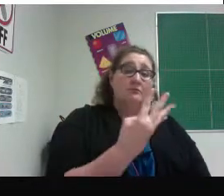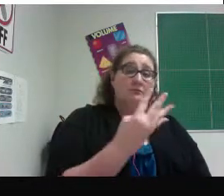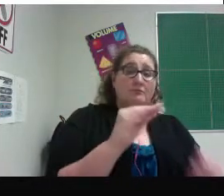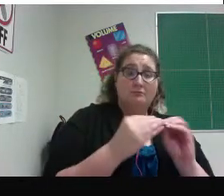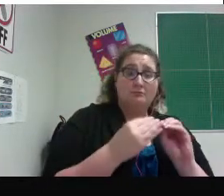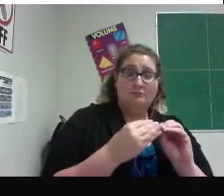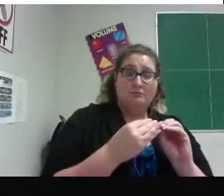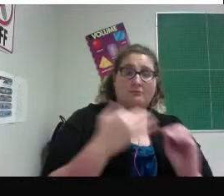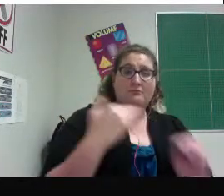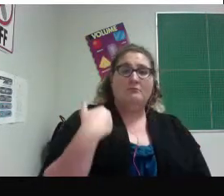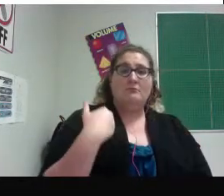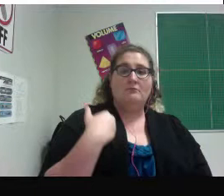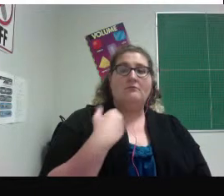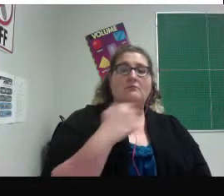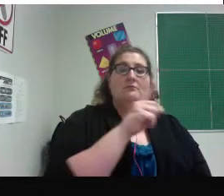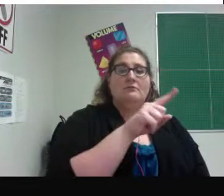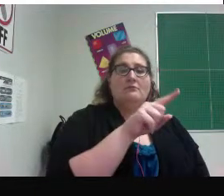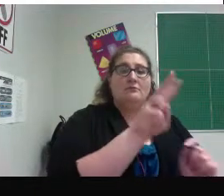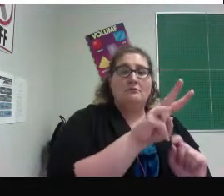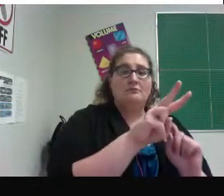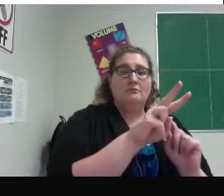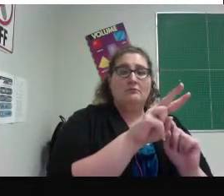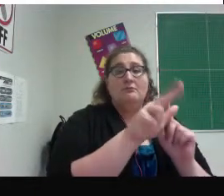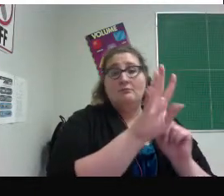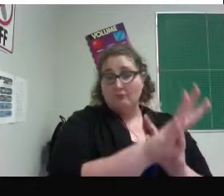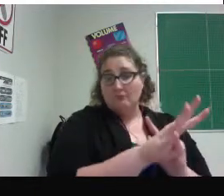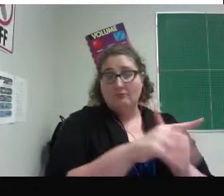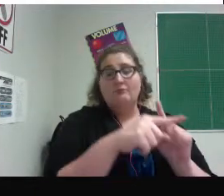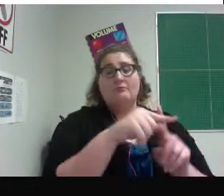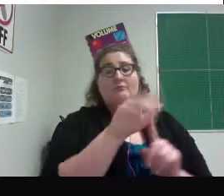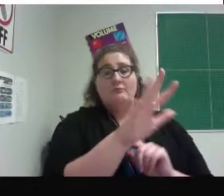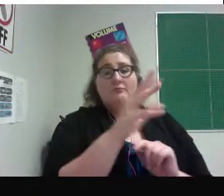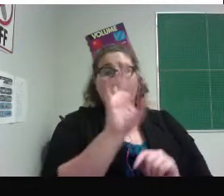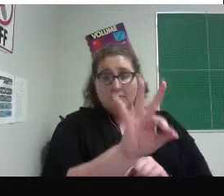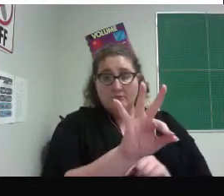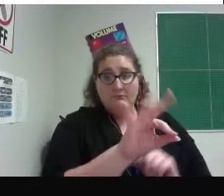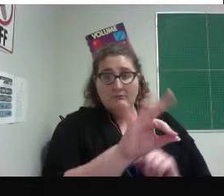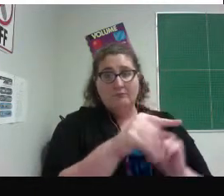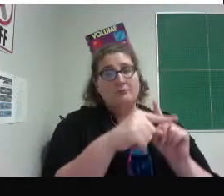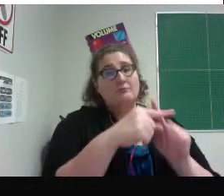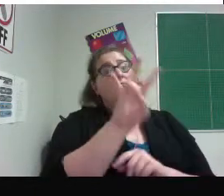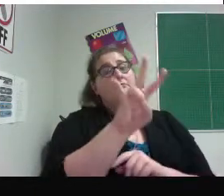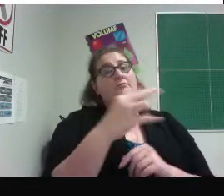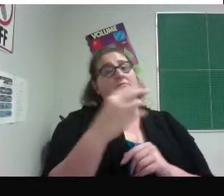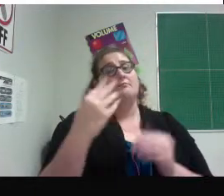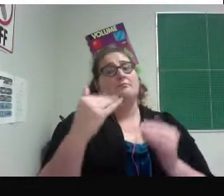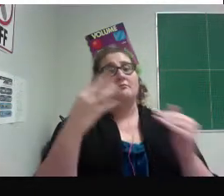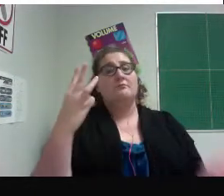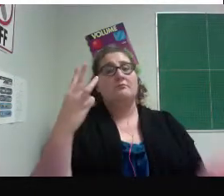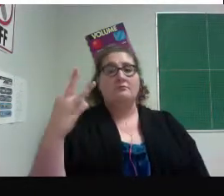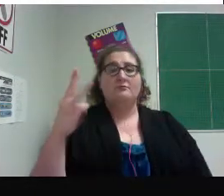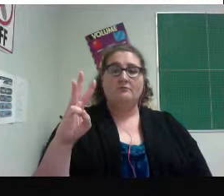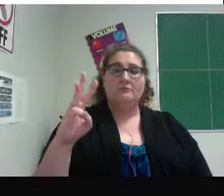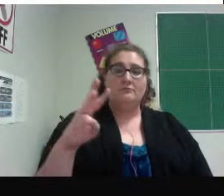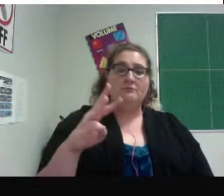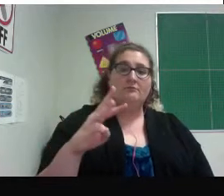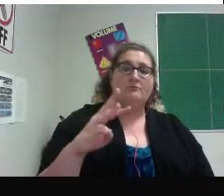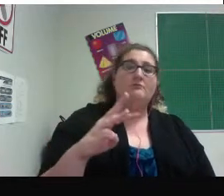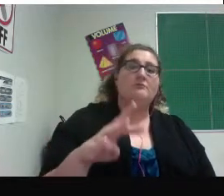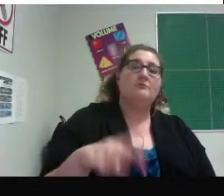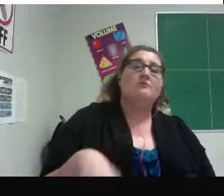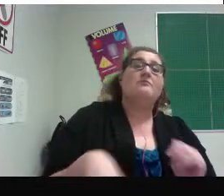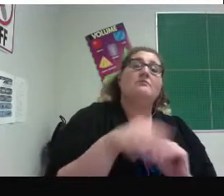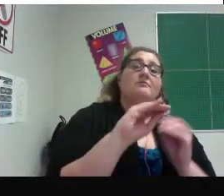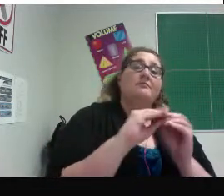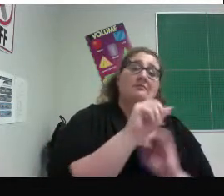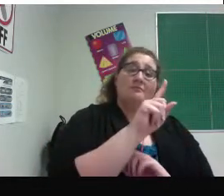When I have the first 4 odd numbers, 1 plus 3 is 4, plus 5 is 9, plus 7 is 16. When I have